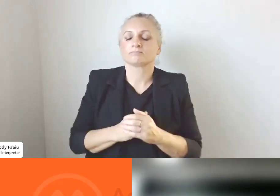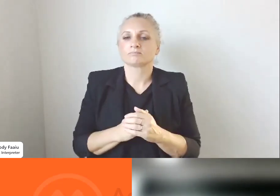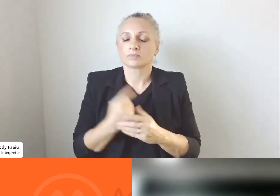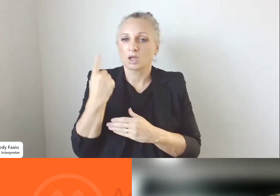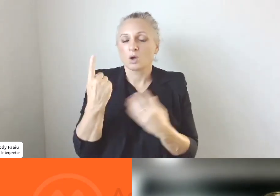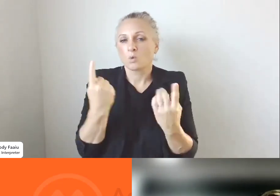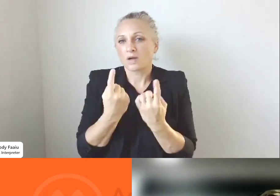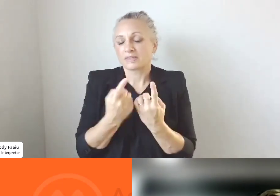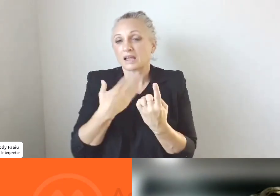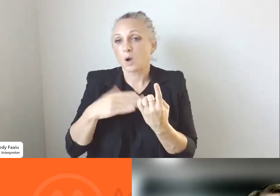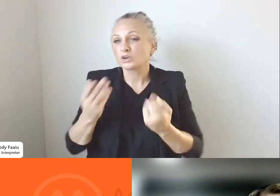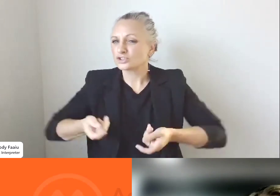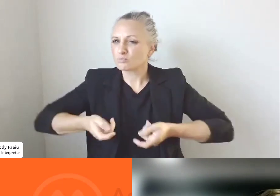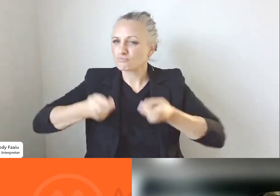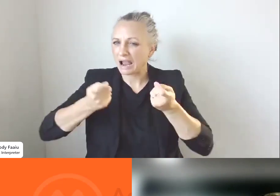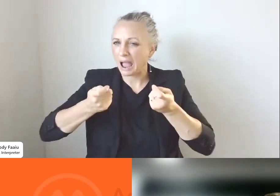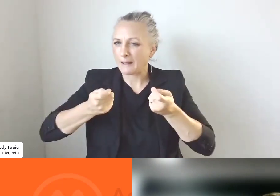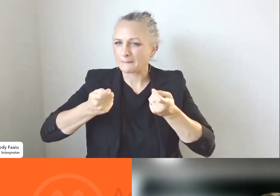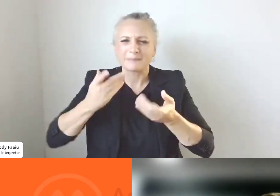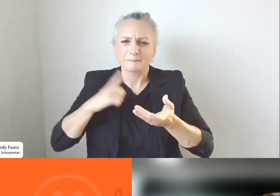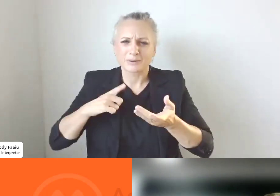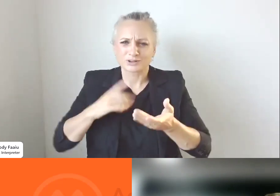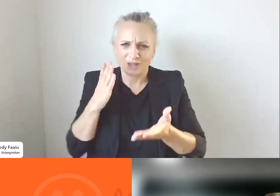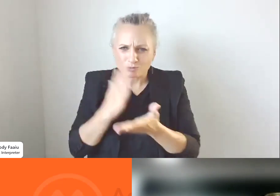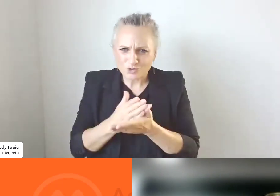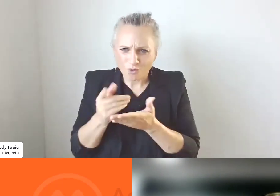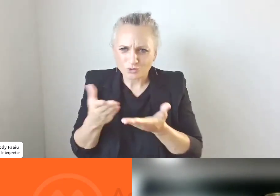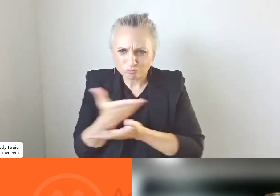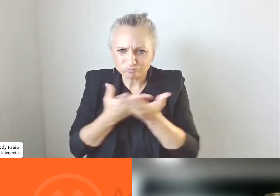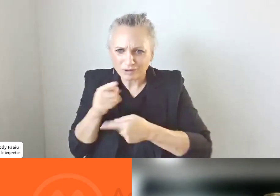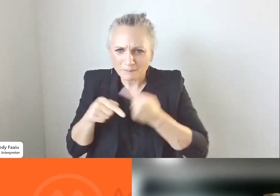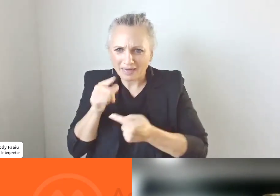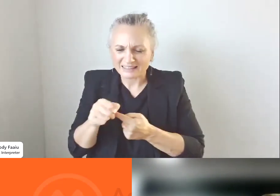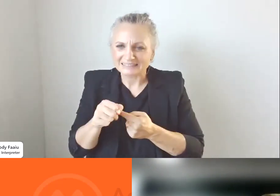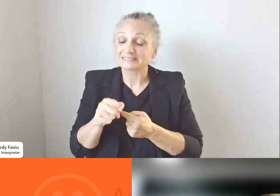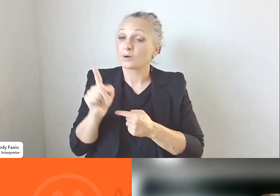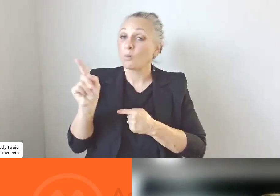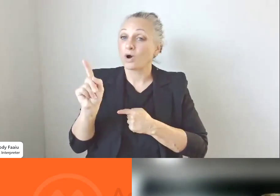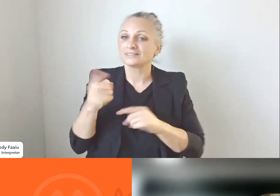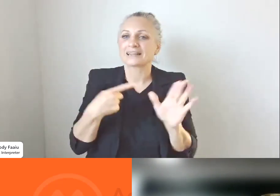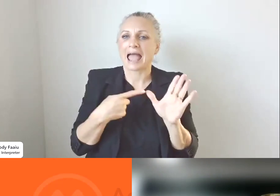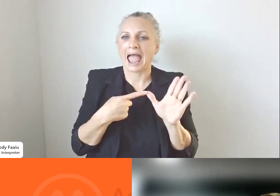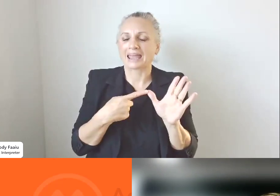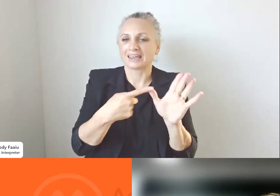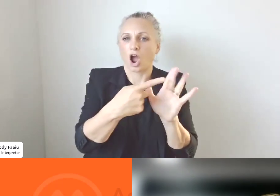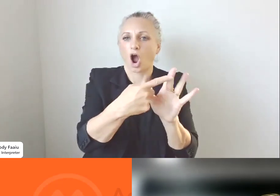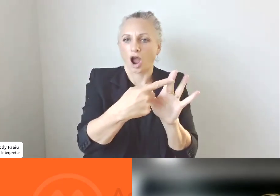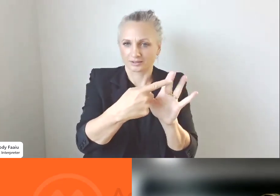is AI. So you may well have heard Minister Collins, who's